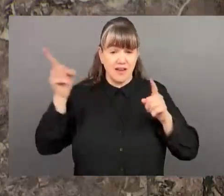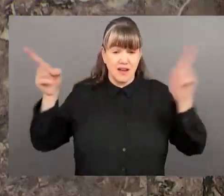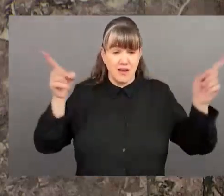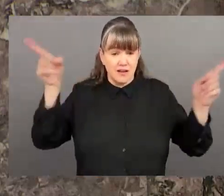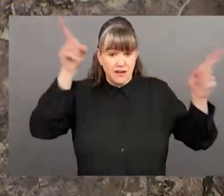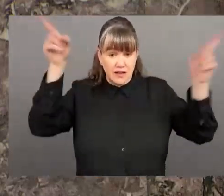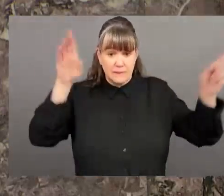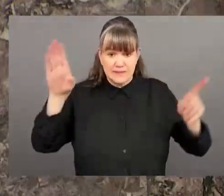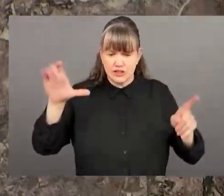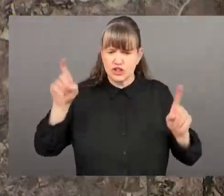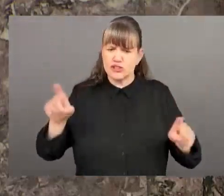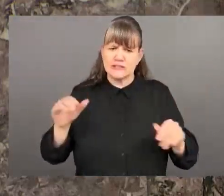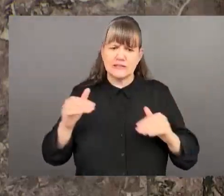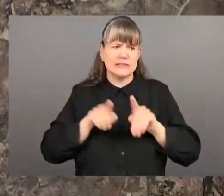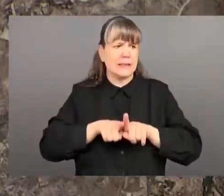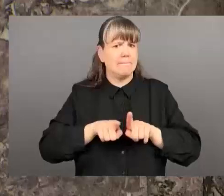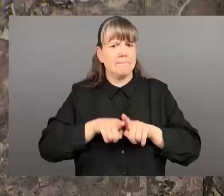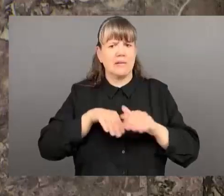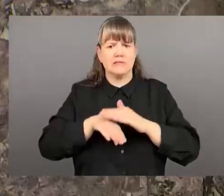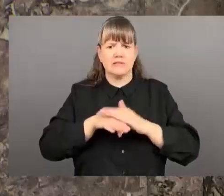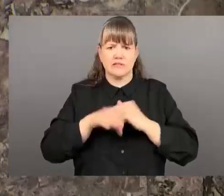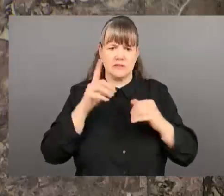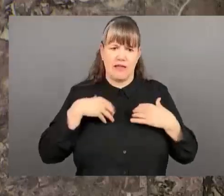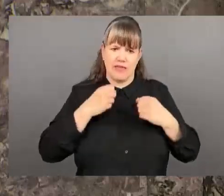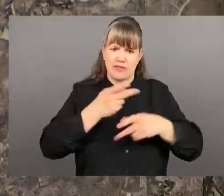that anyone anywhere in British Columbia does.